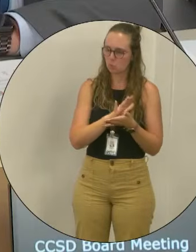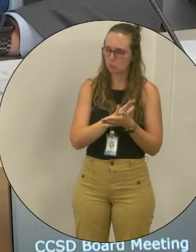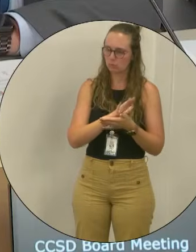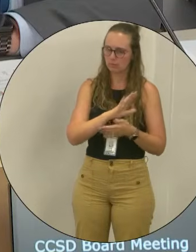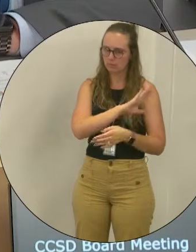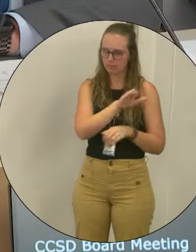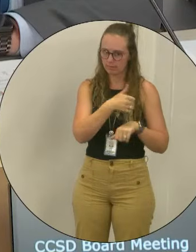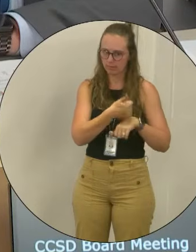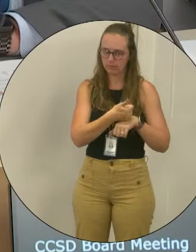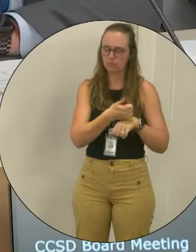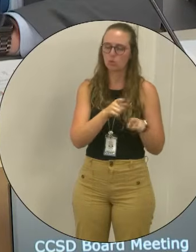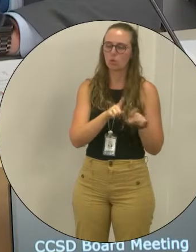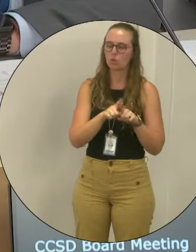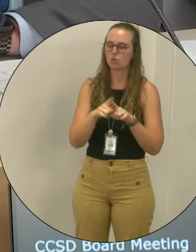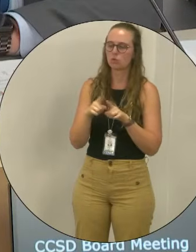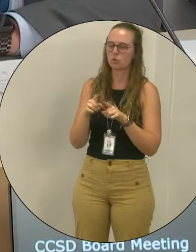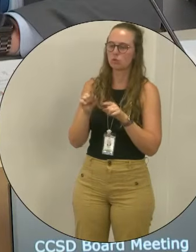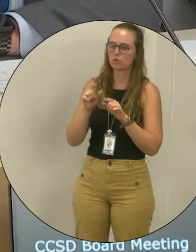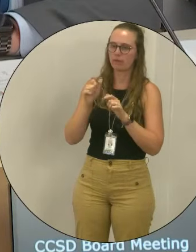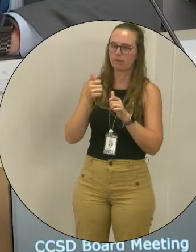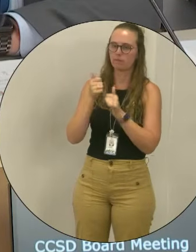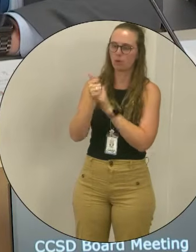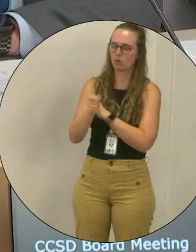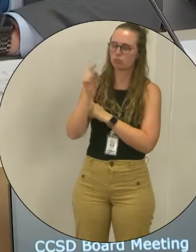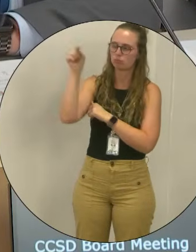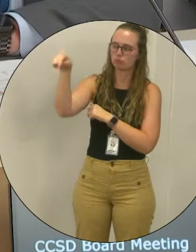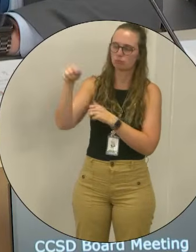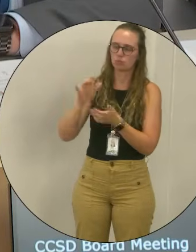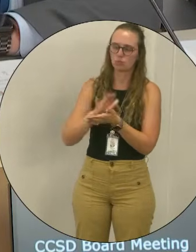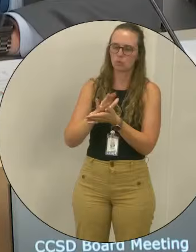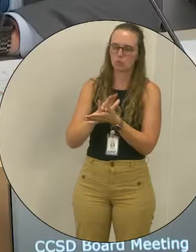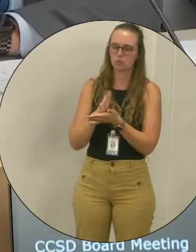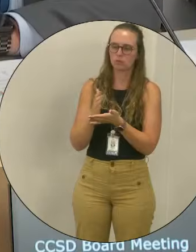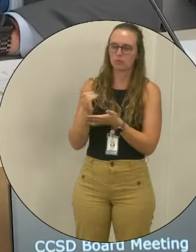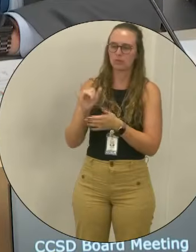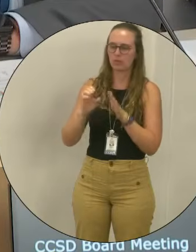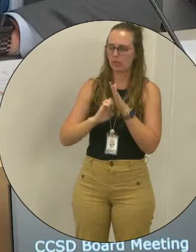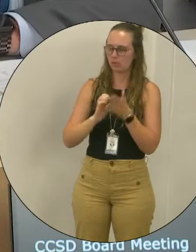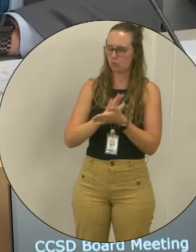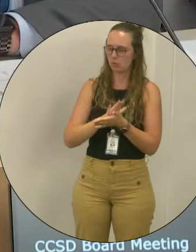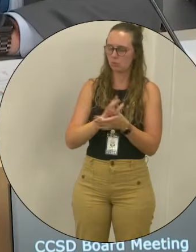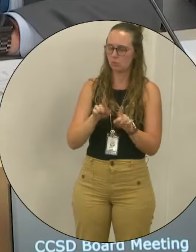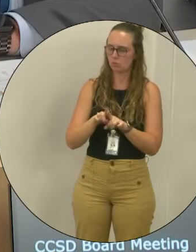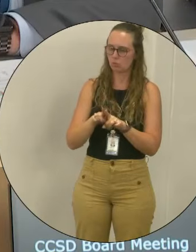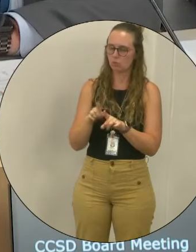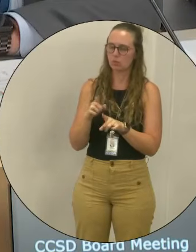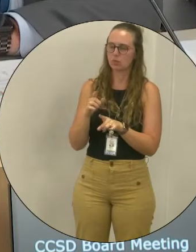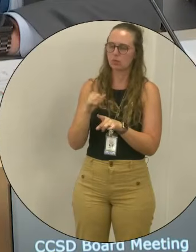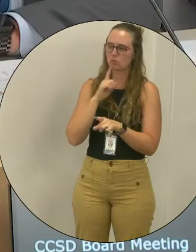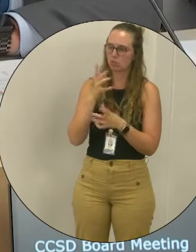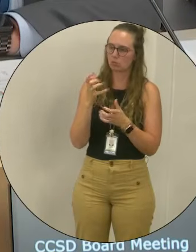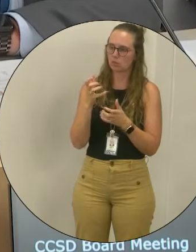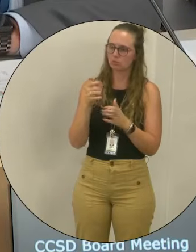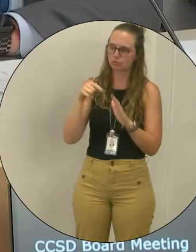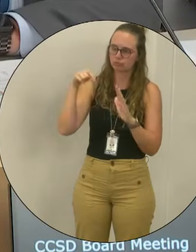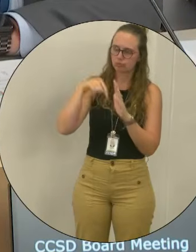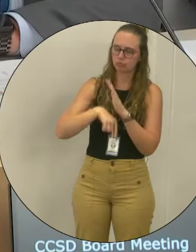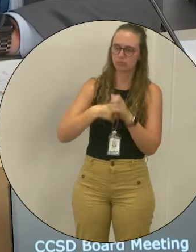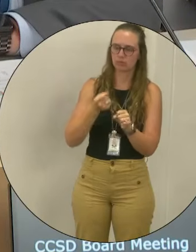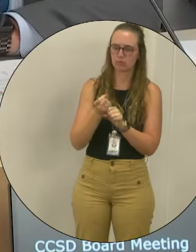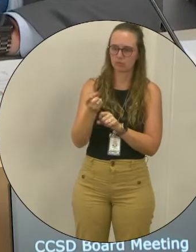settings, as well as our rural schools, and also our elementary schools. That's something that we really want to dig into next